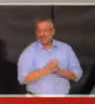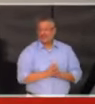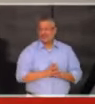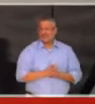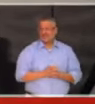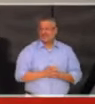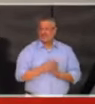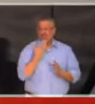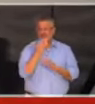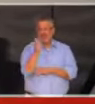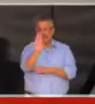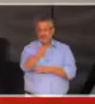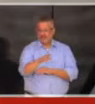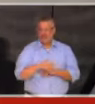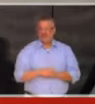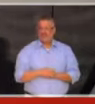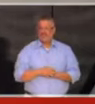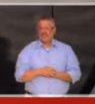Good afternoon.